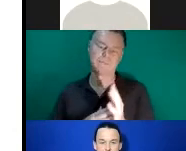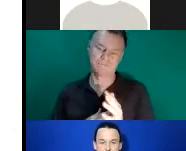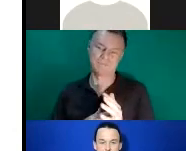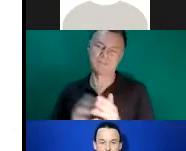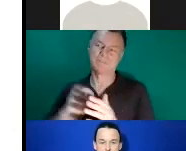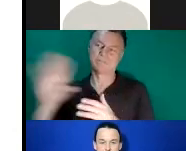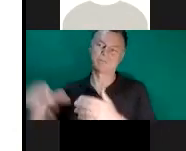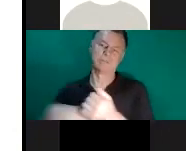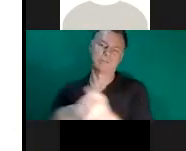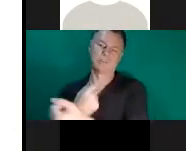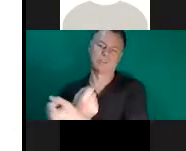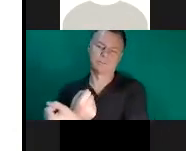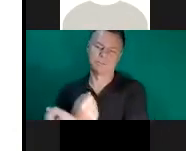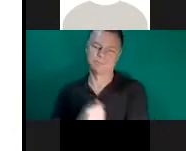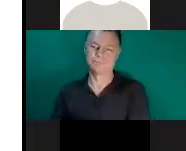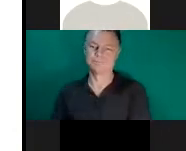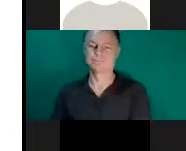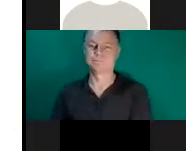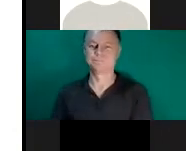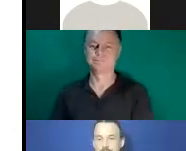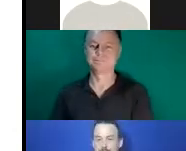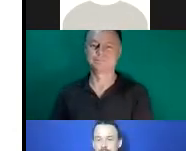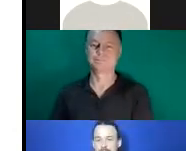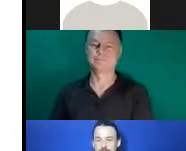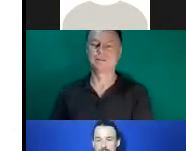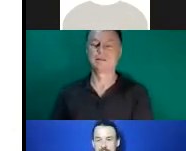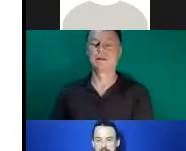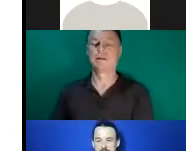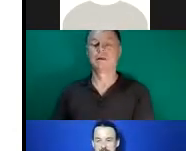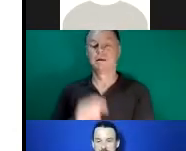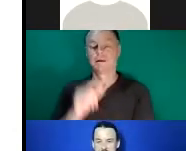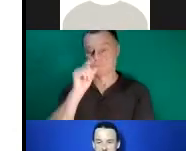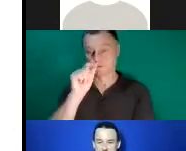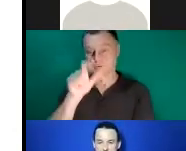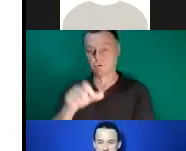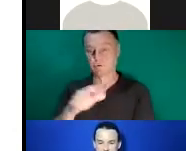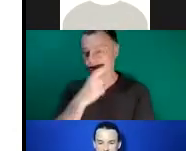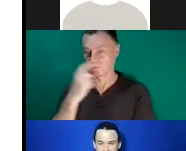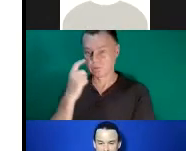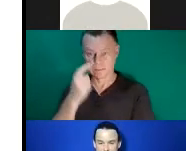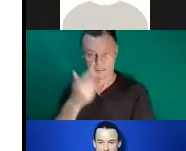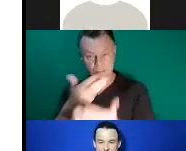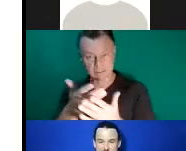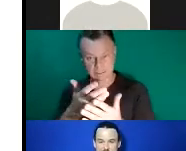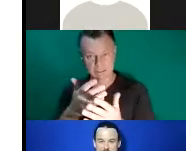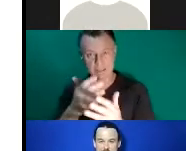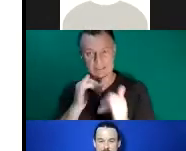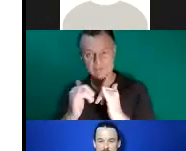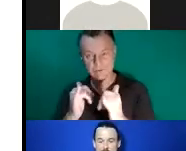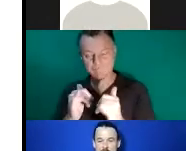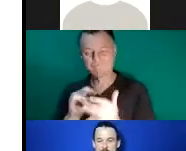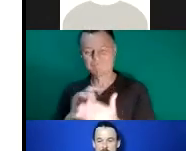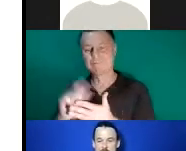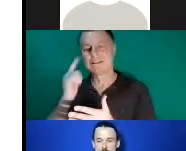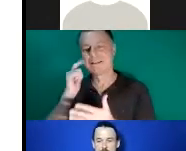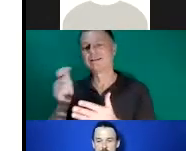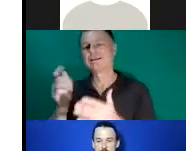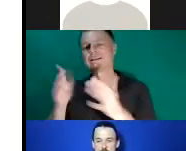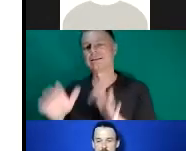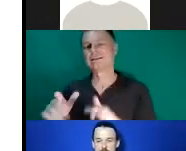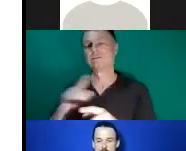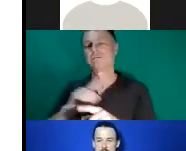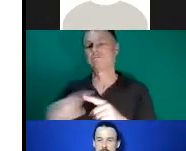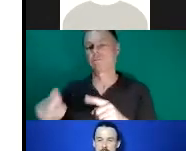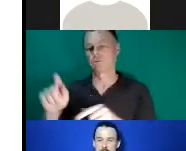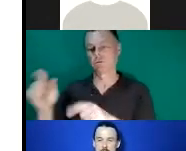jailed. When interviewing potential witnesses, it was soon discovered that the cause of the death for the majority of